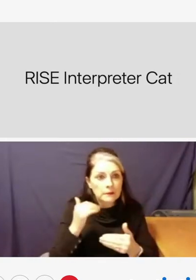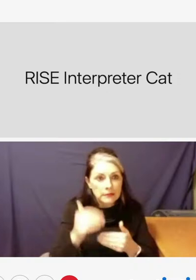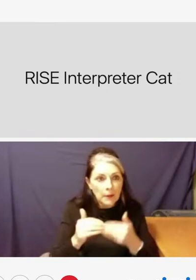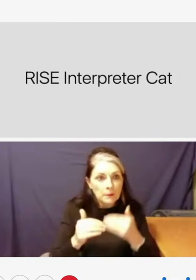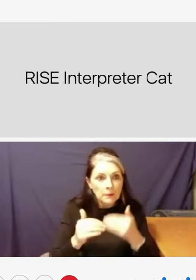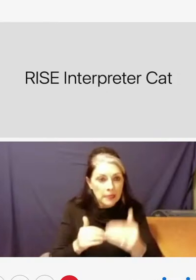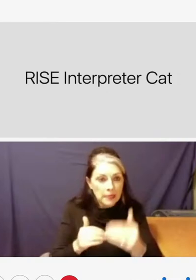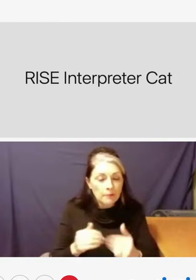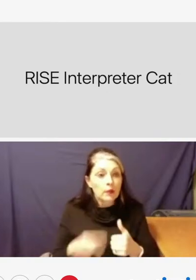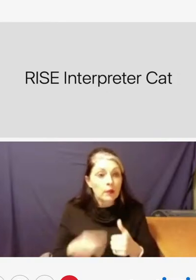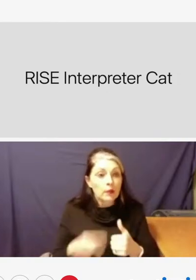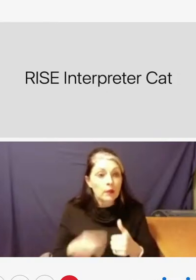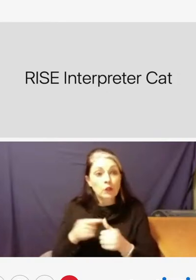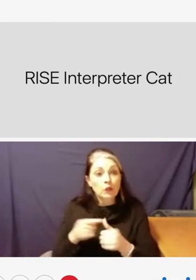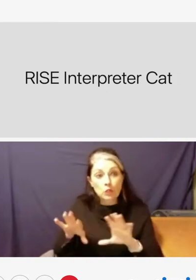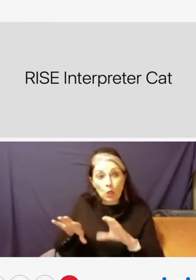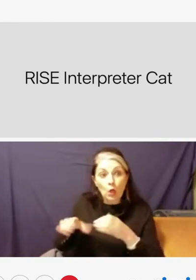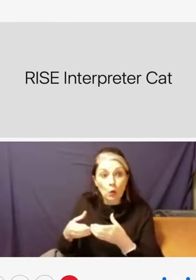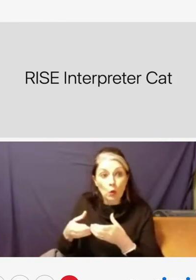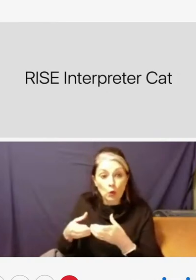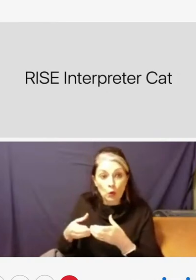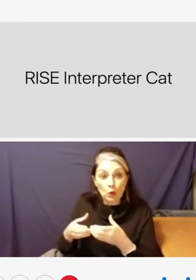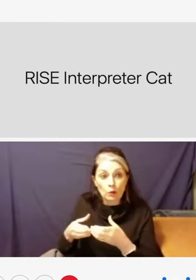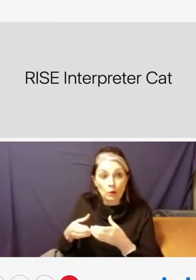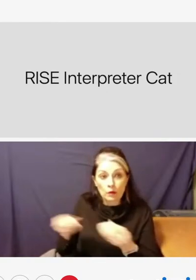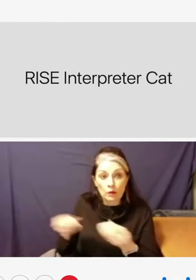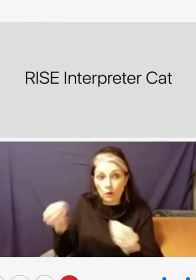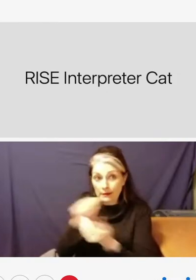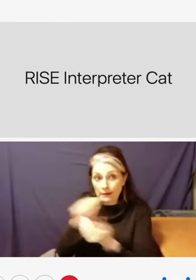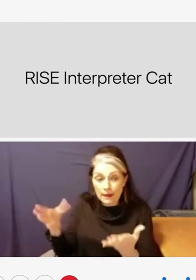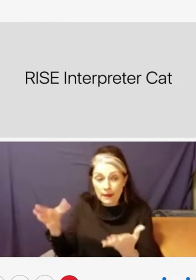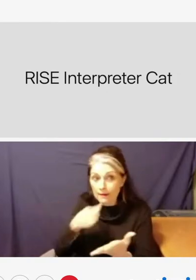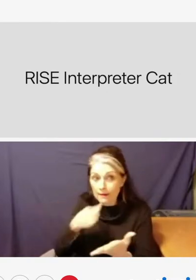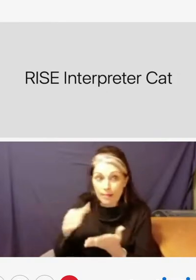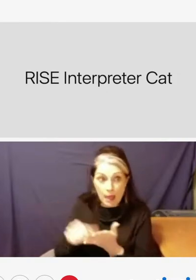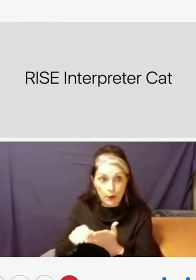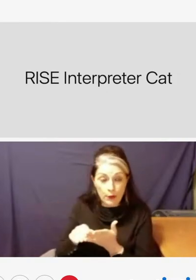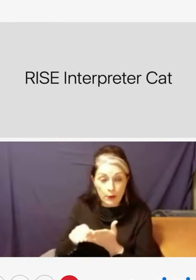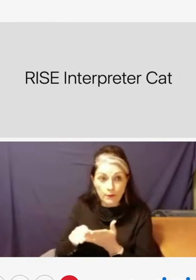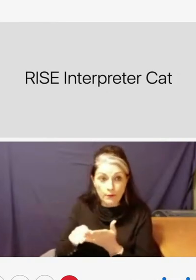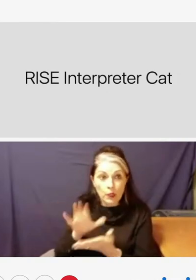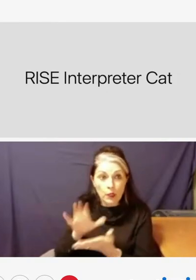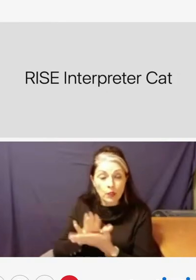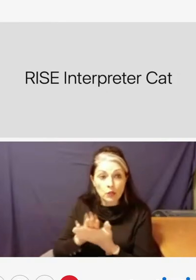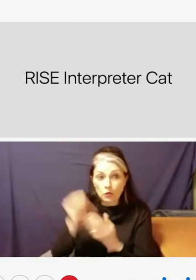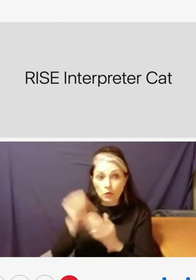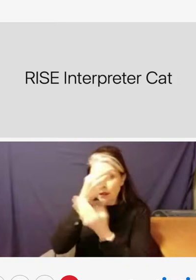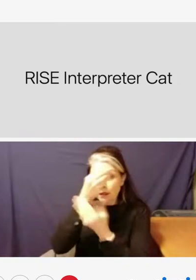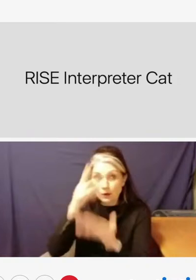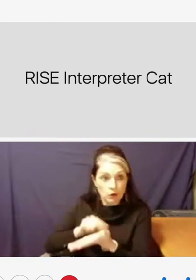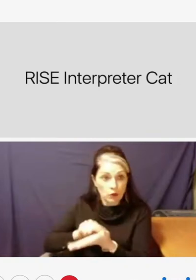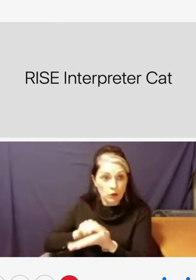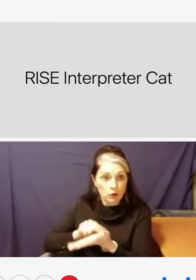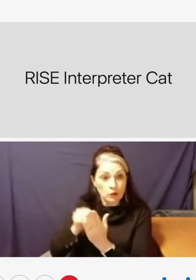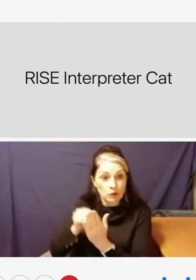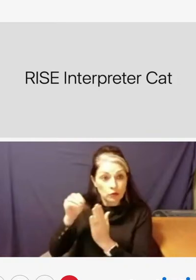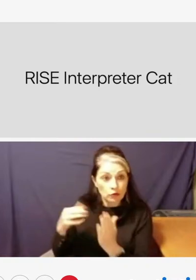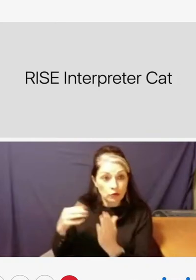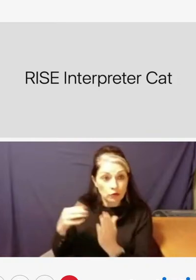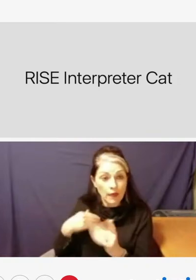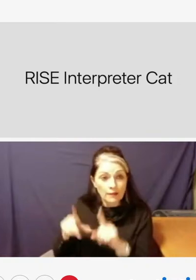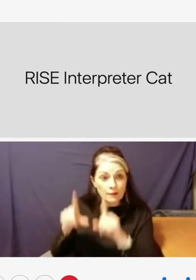group uh exposure notification letter and the school notifies a nurse that there is a student that has tested